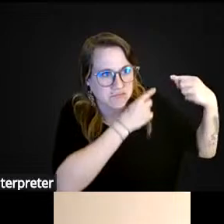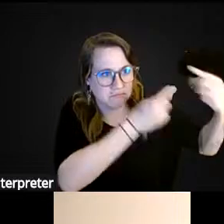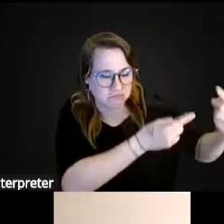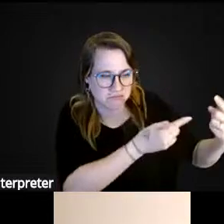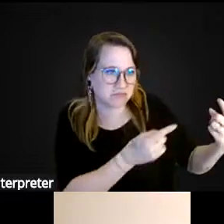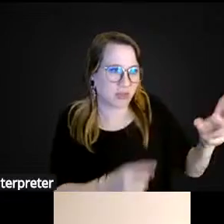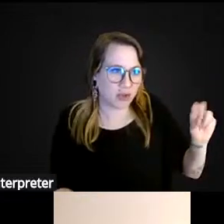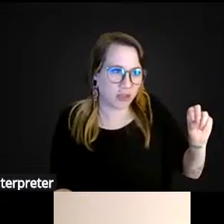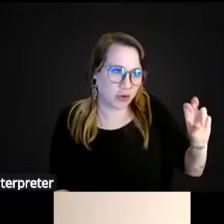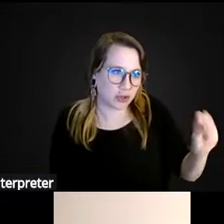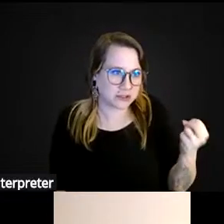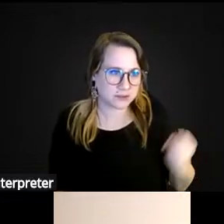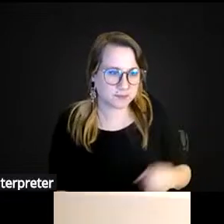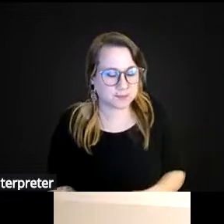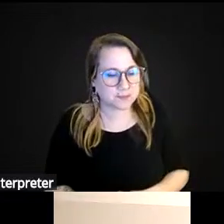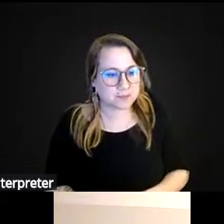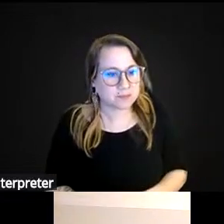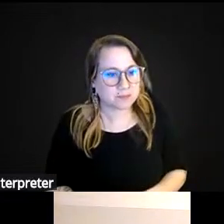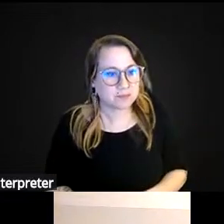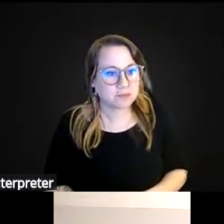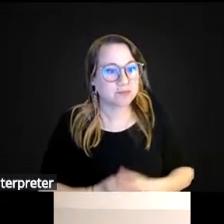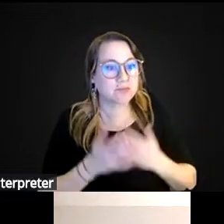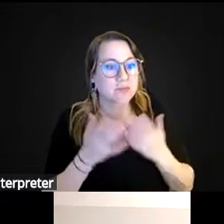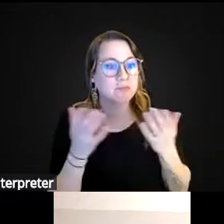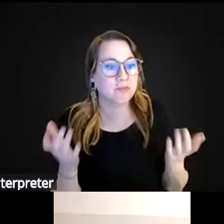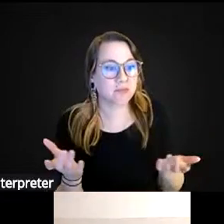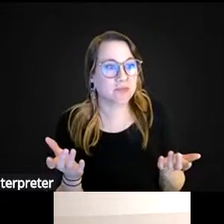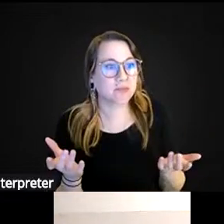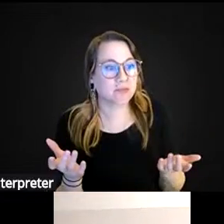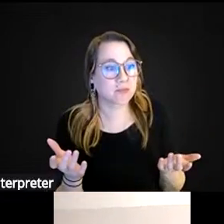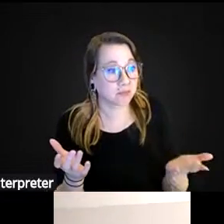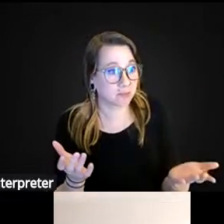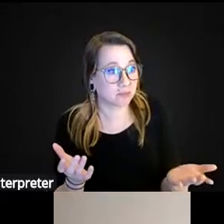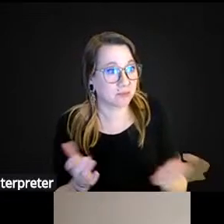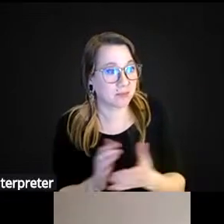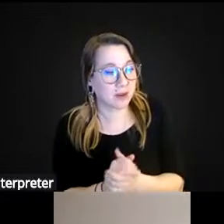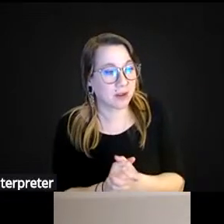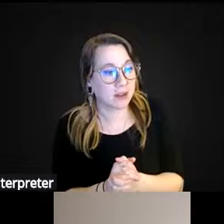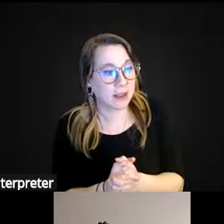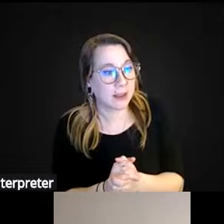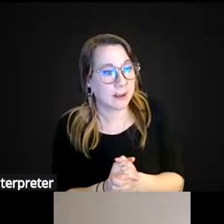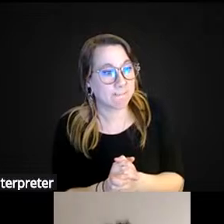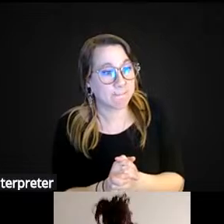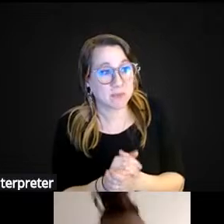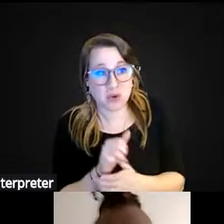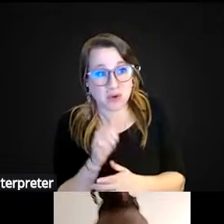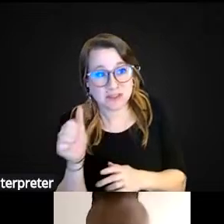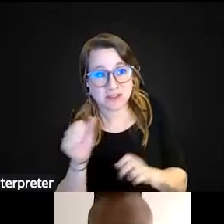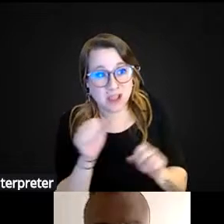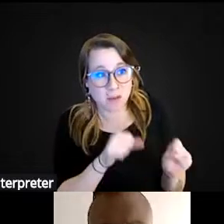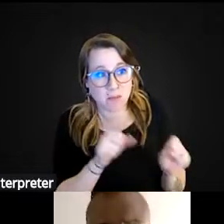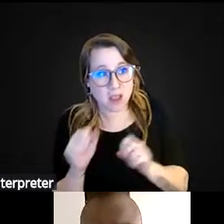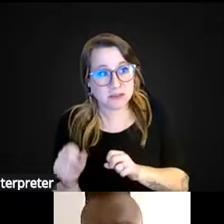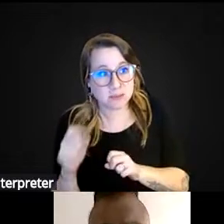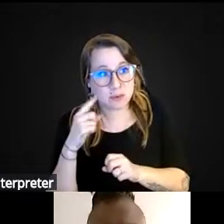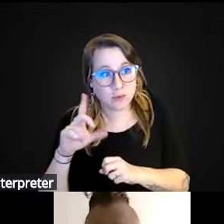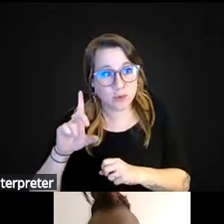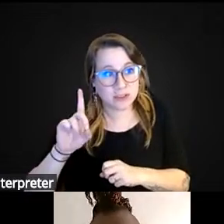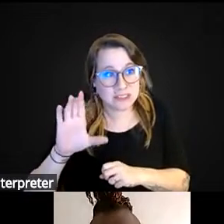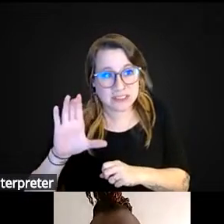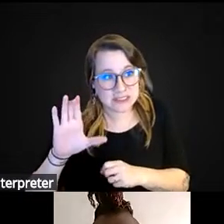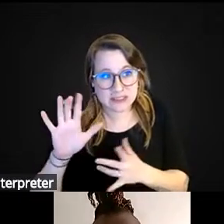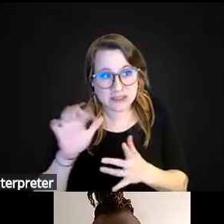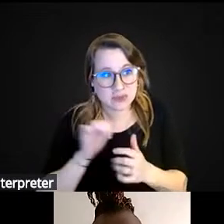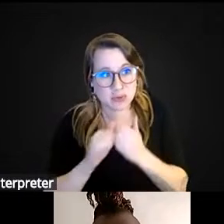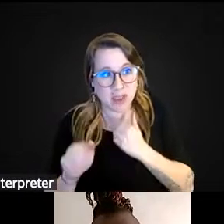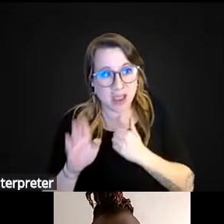30s. Is it Congress, yes. so it's not possible for DC to pass